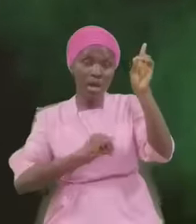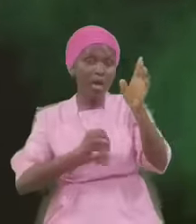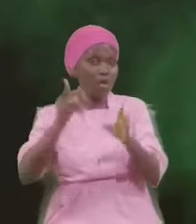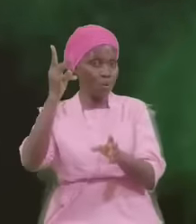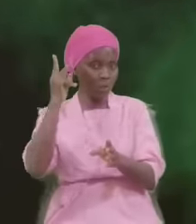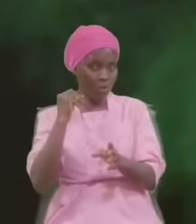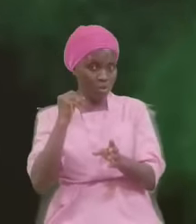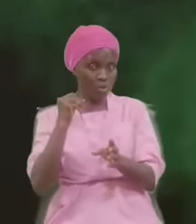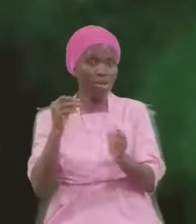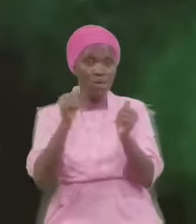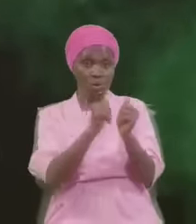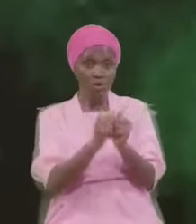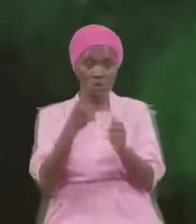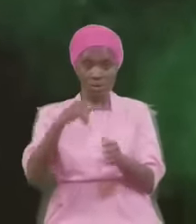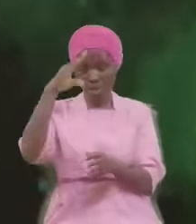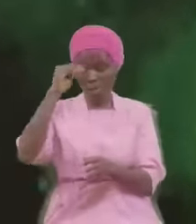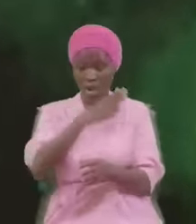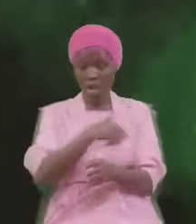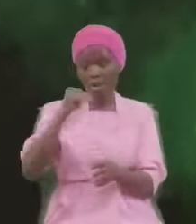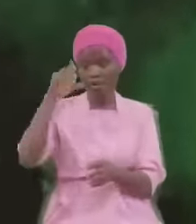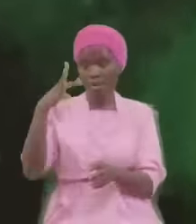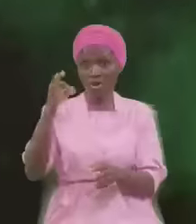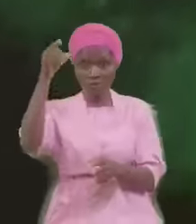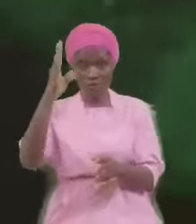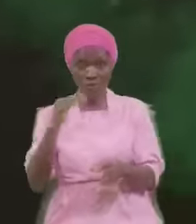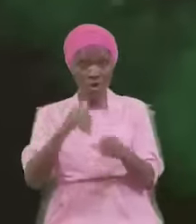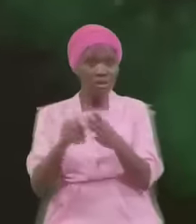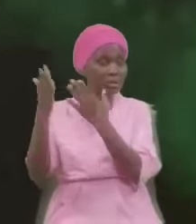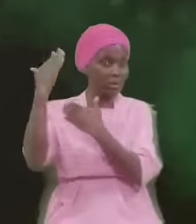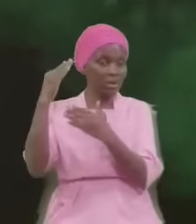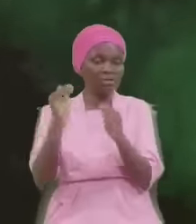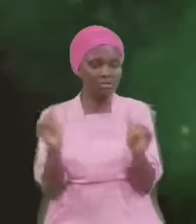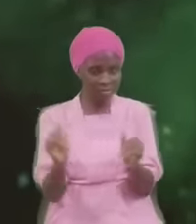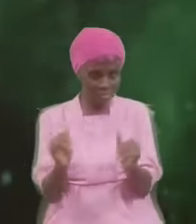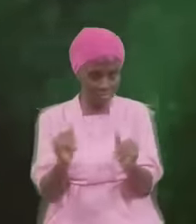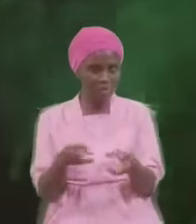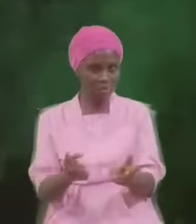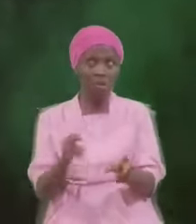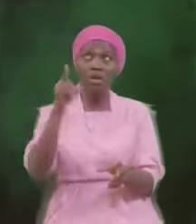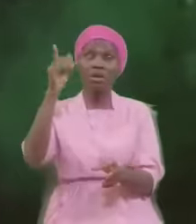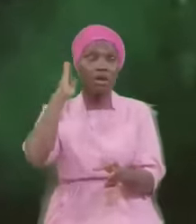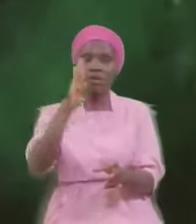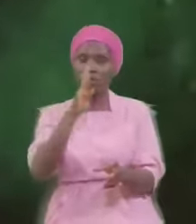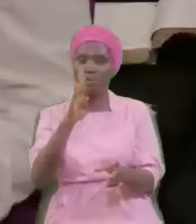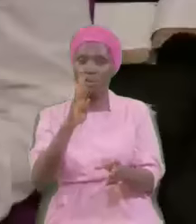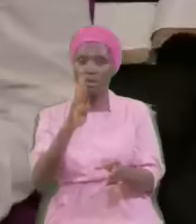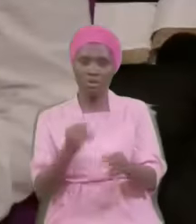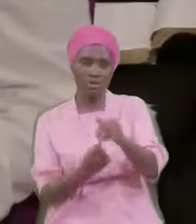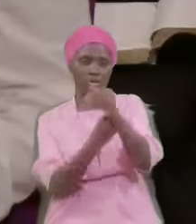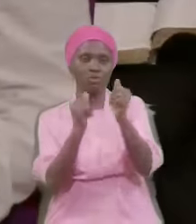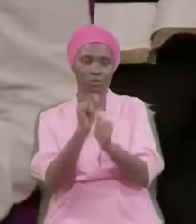men and the women of God in the past, in the same way, he will be with you in Jesus'